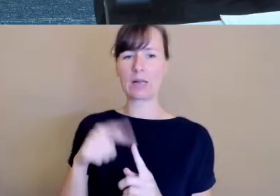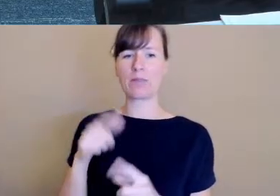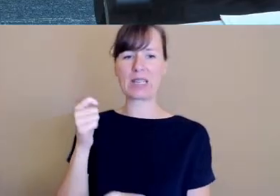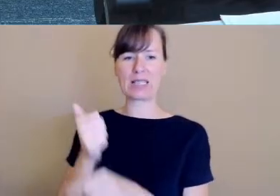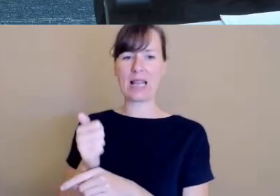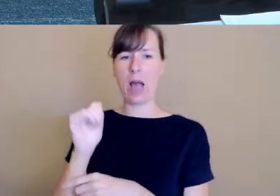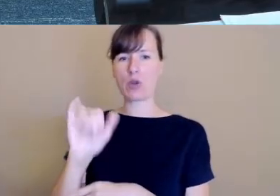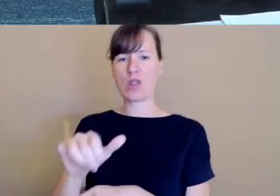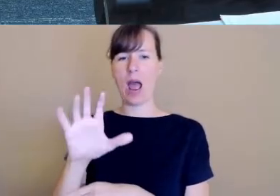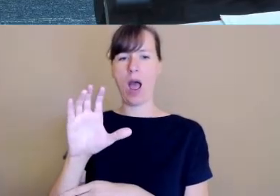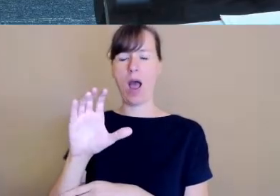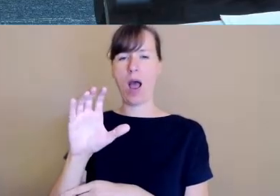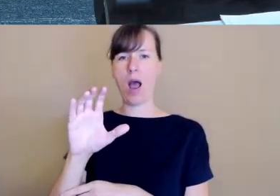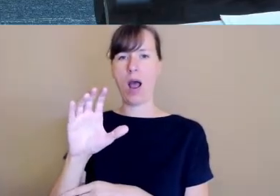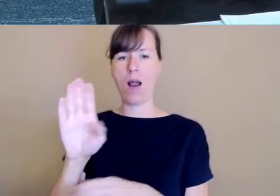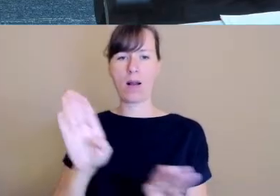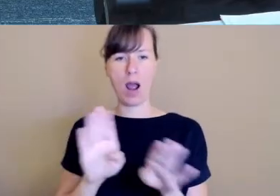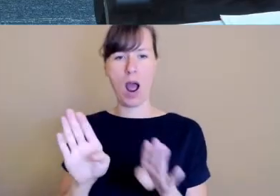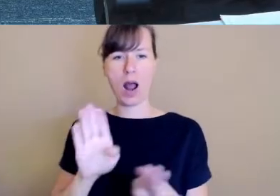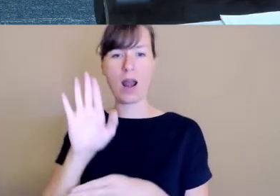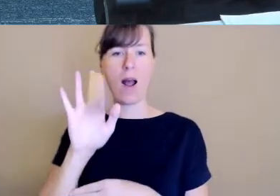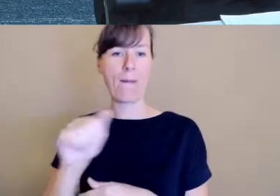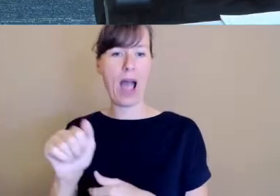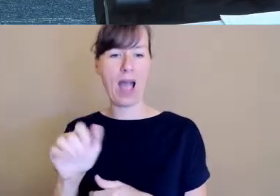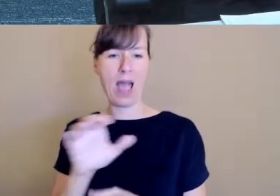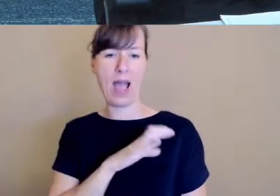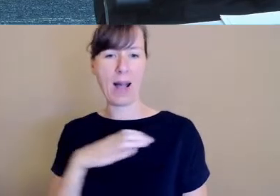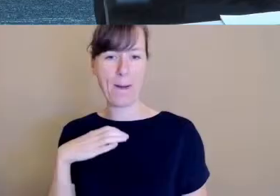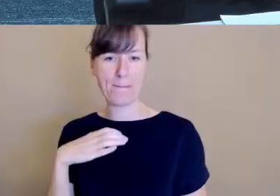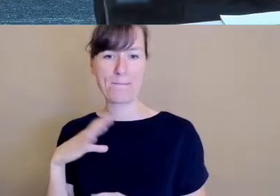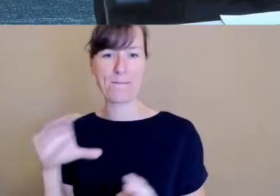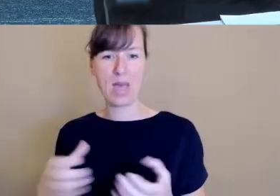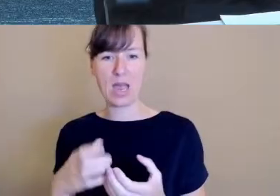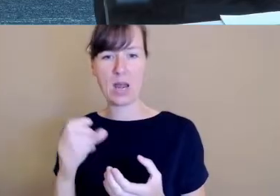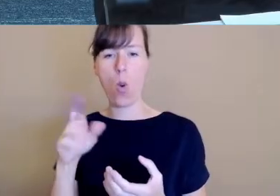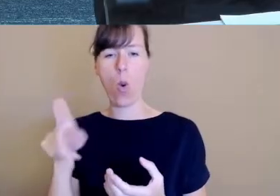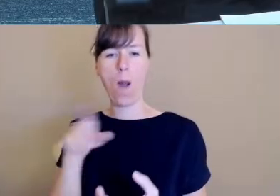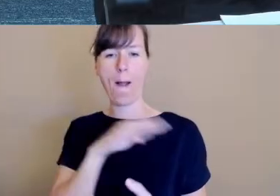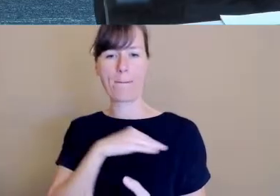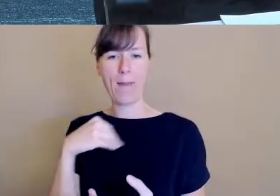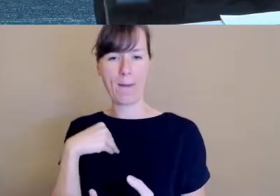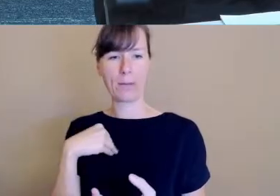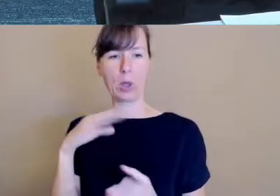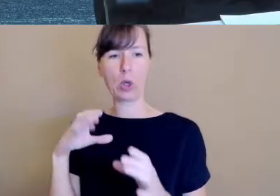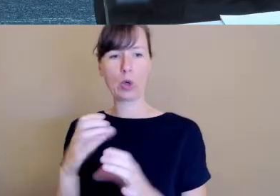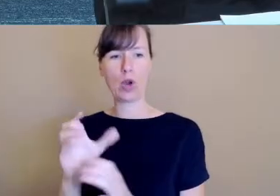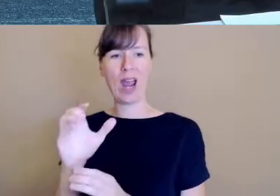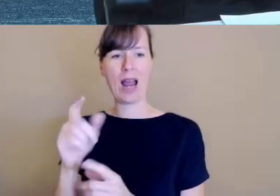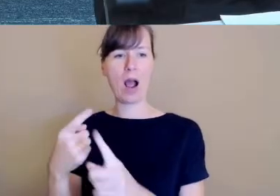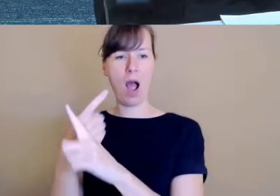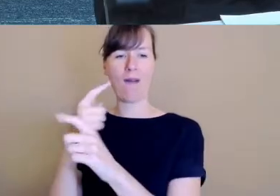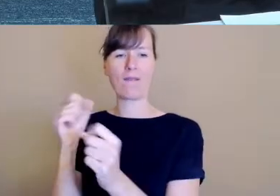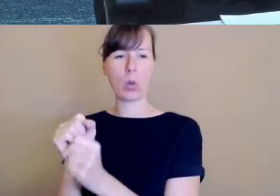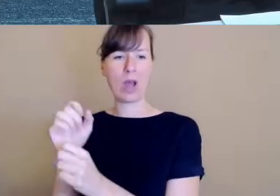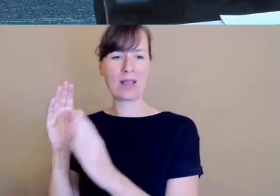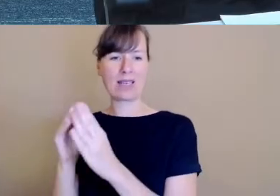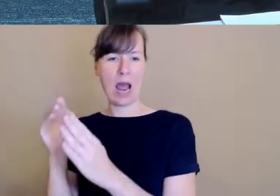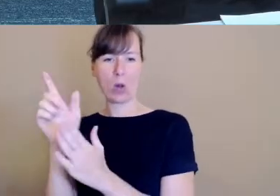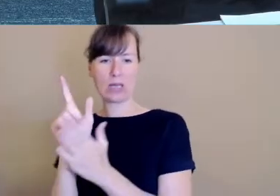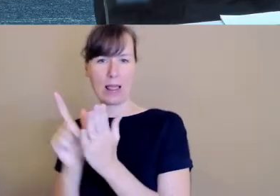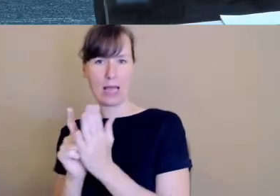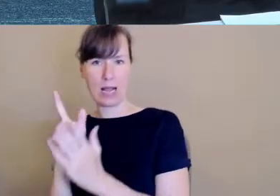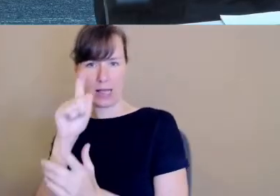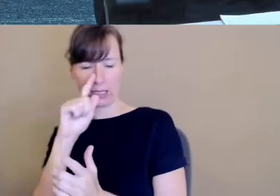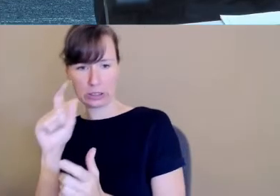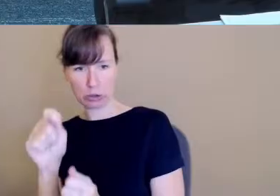this was left out of the draft is that it wasn't clear if it was